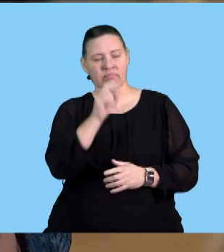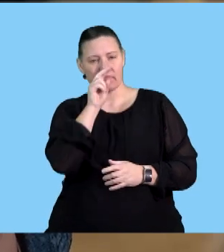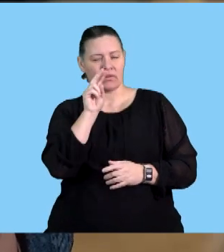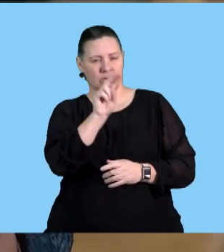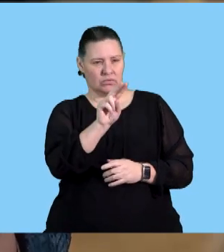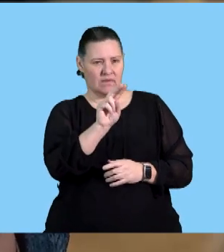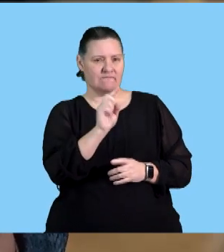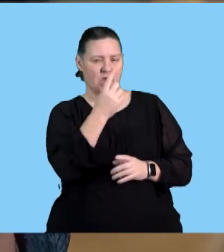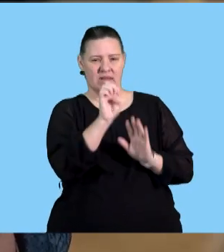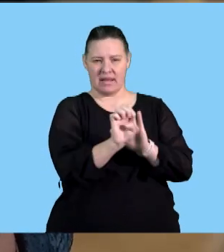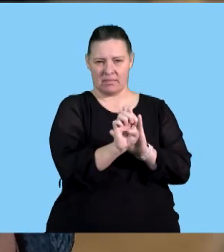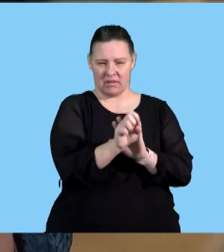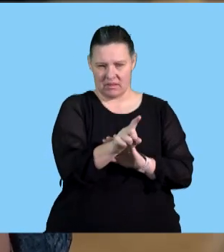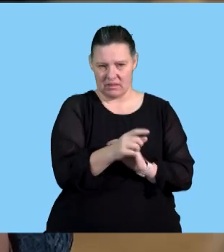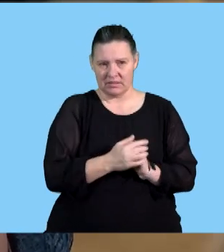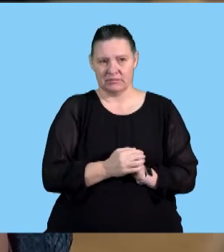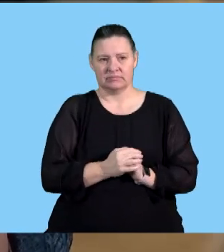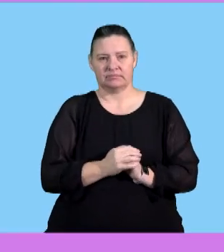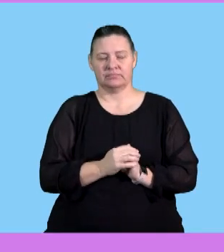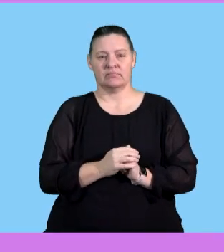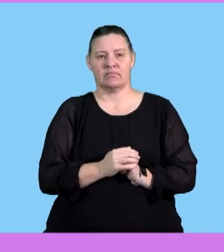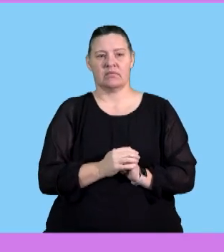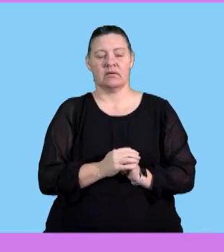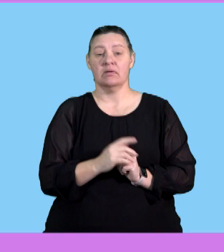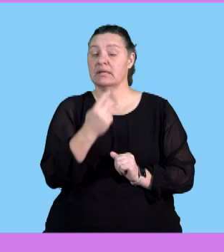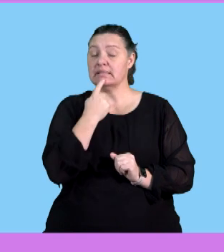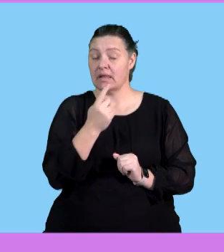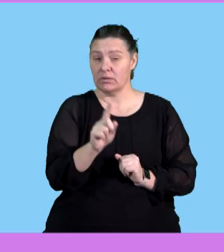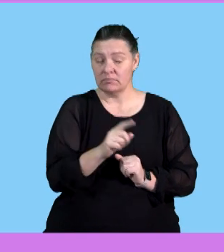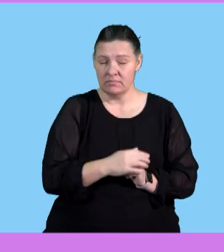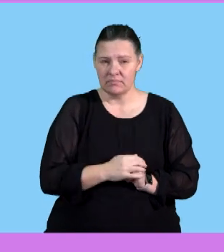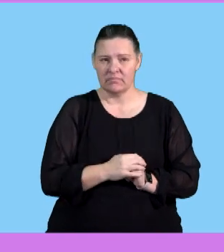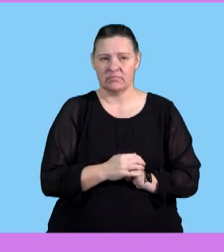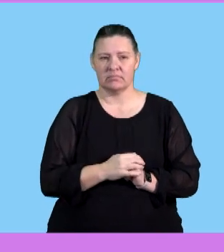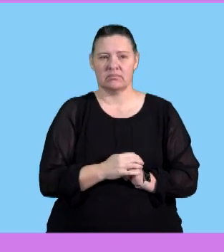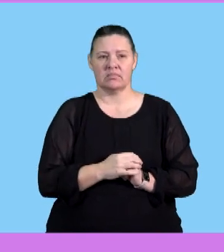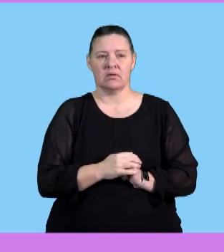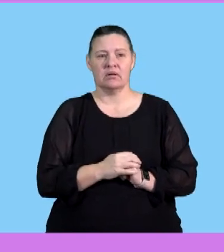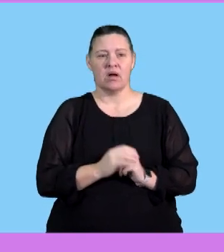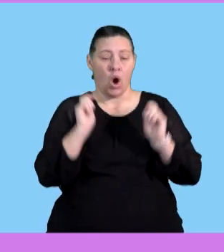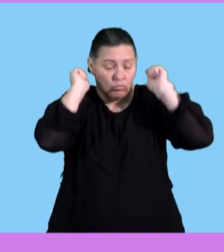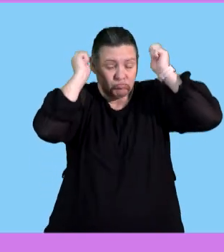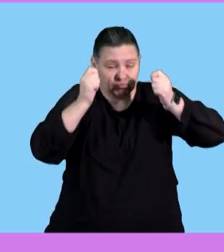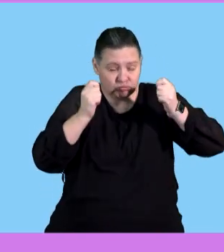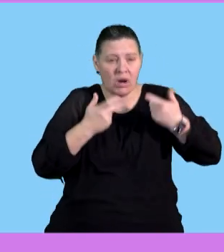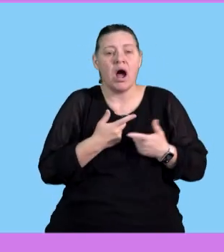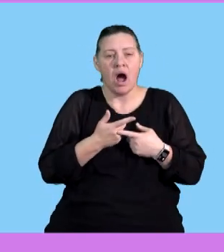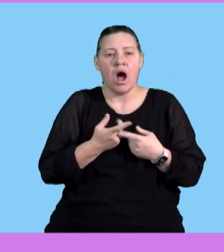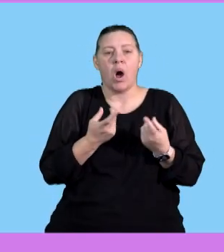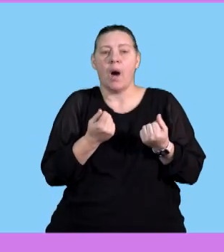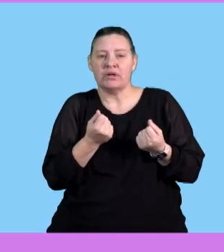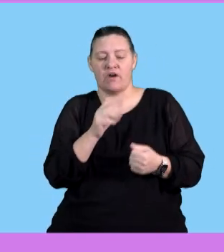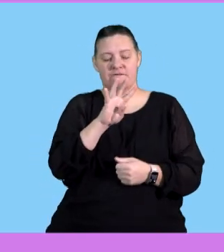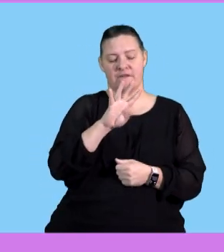Right, now looking at the first example, let's go down to it. It says here a hoodie jacket costs